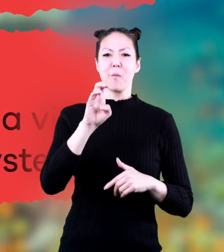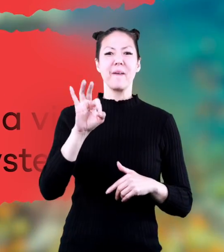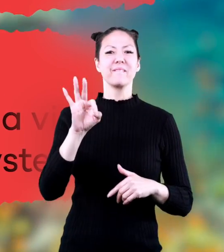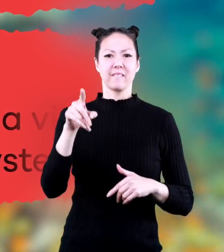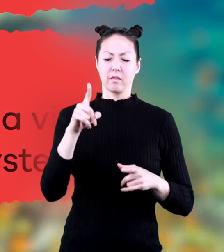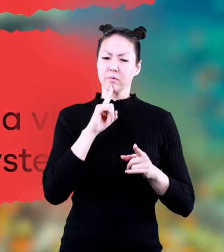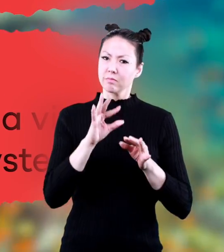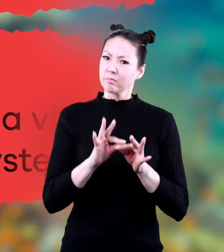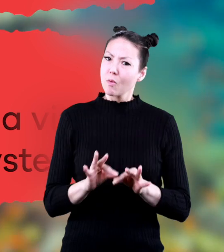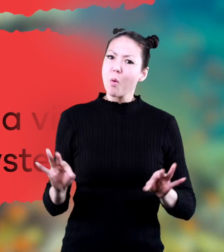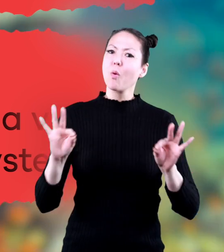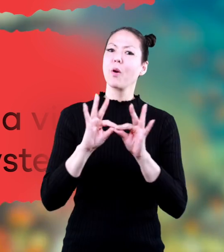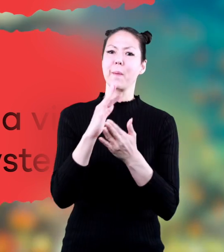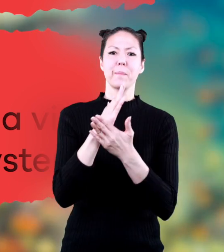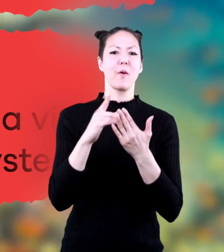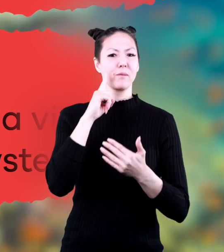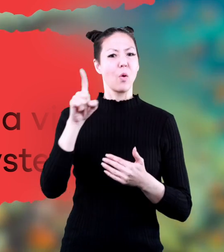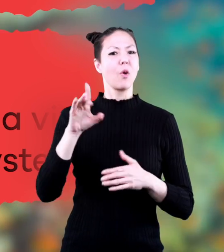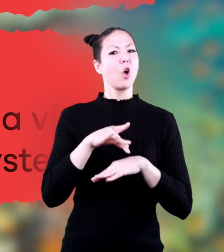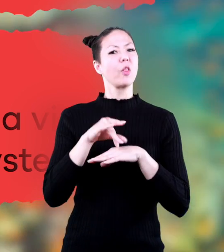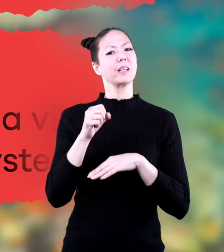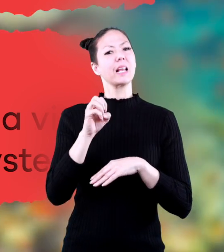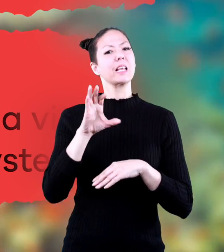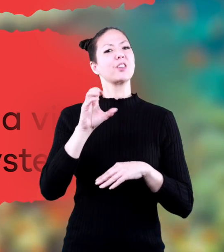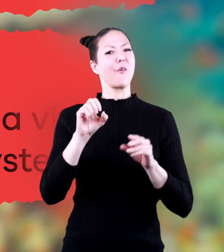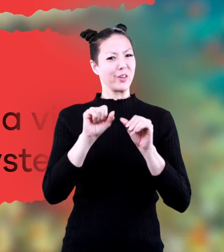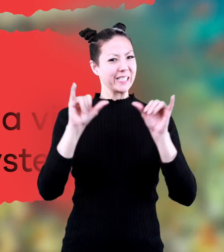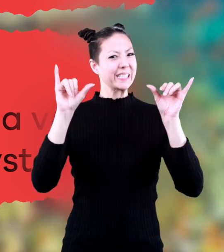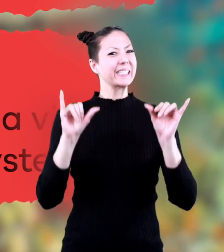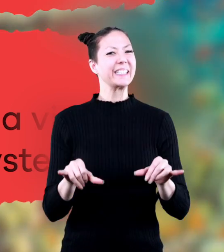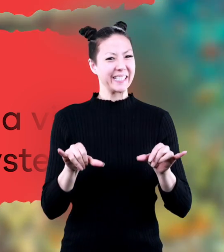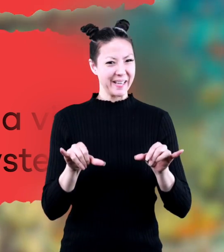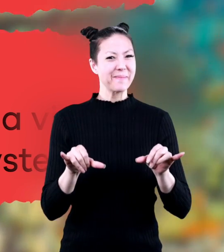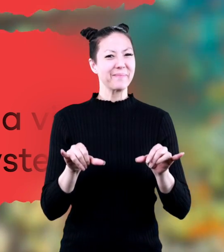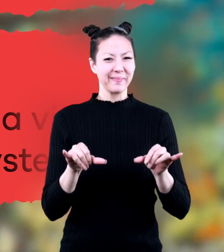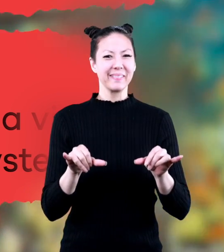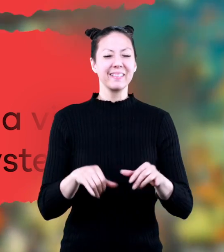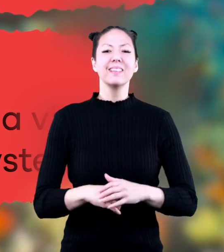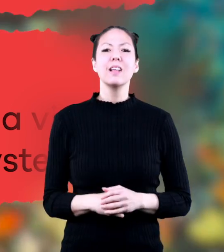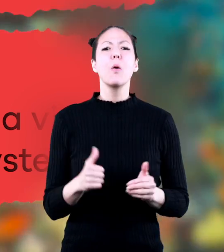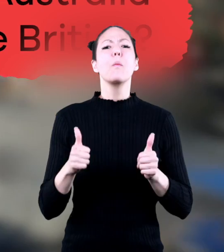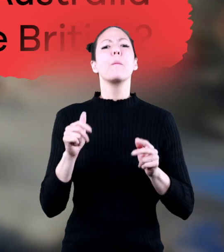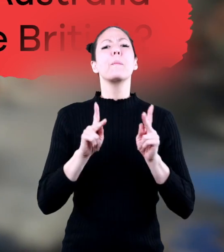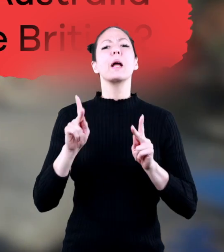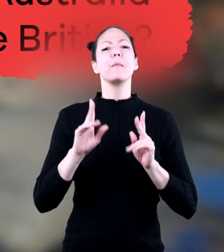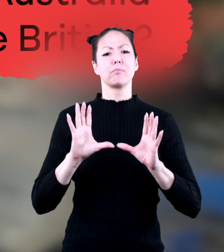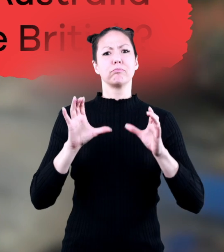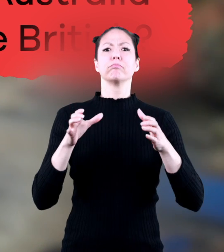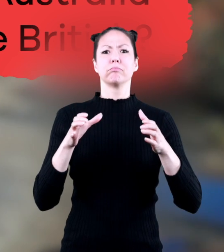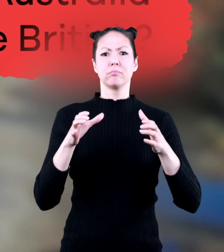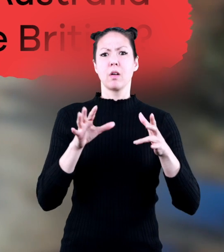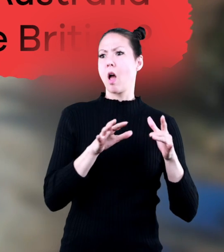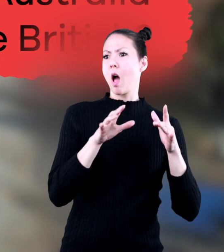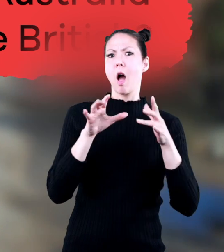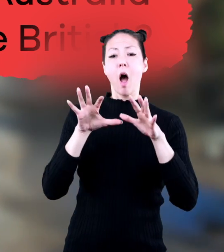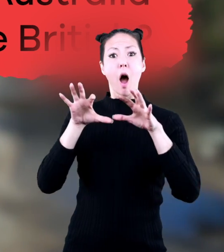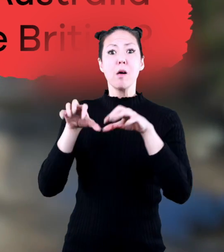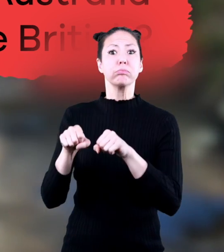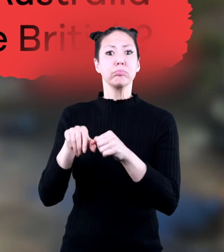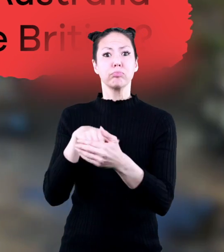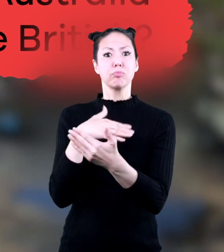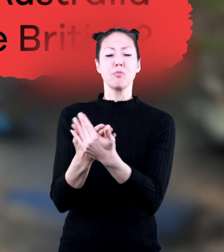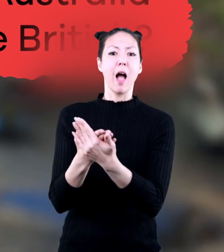True. The Great Barrier Reef is a vital part of the Earth's ecosystem. Which people arrived